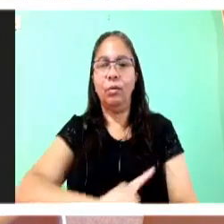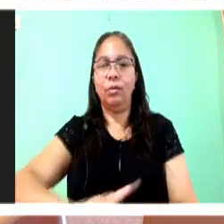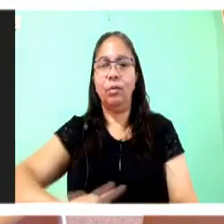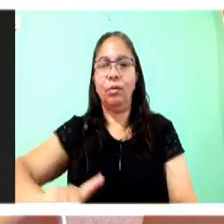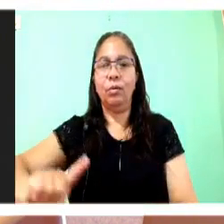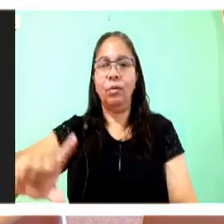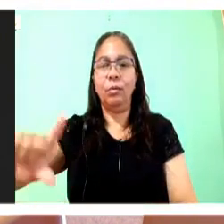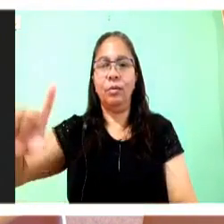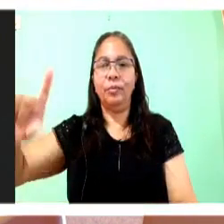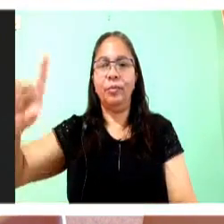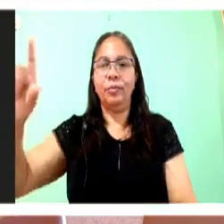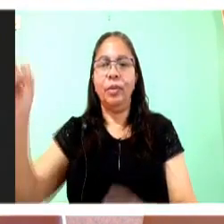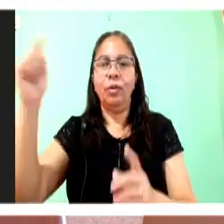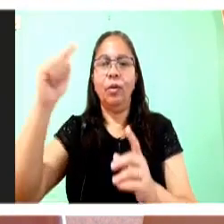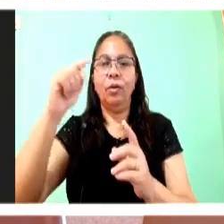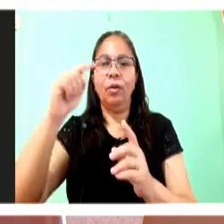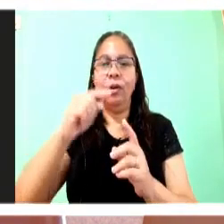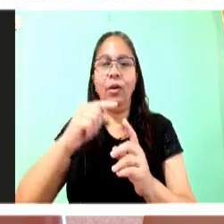Lord,